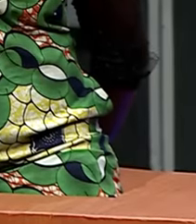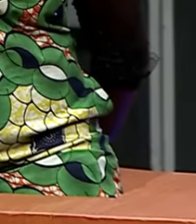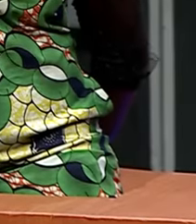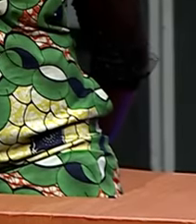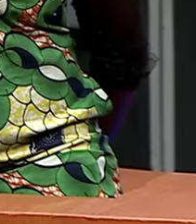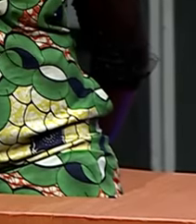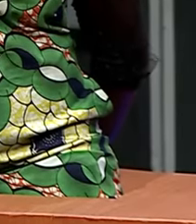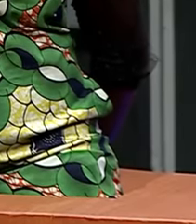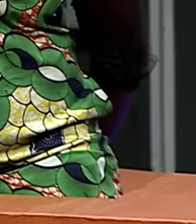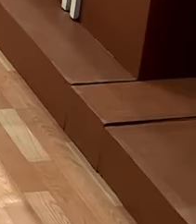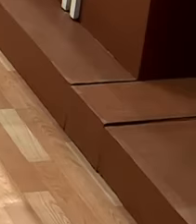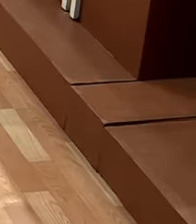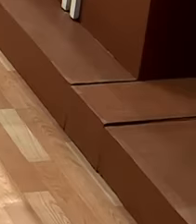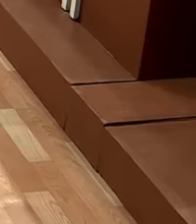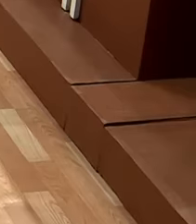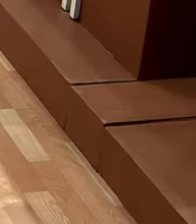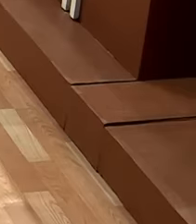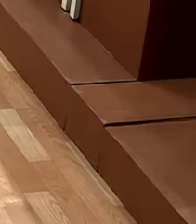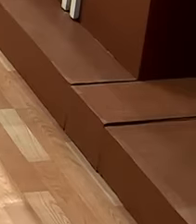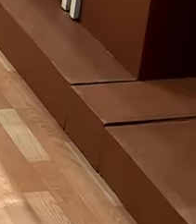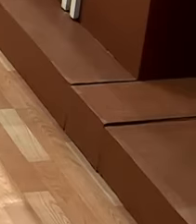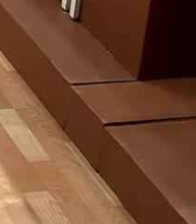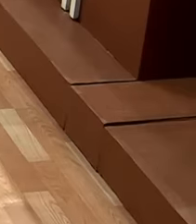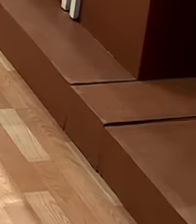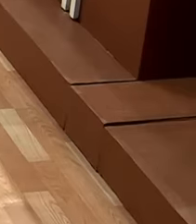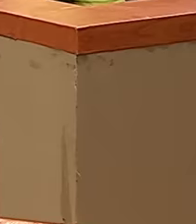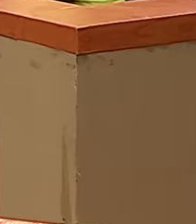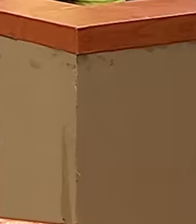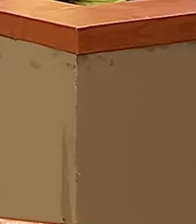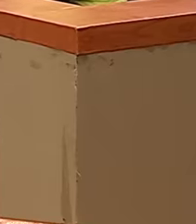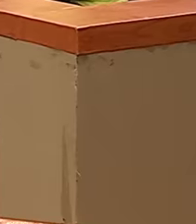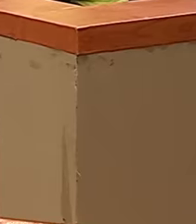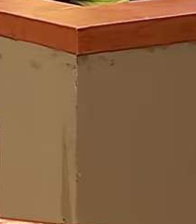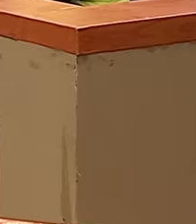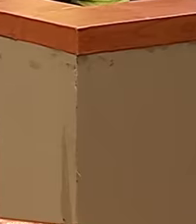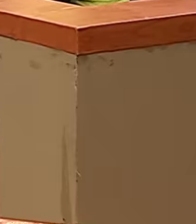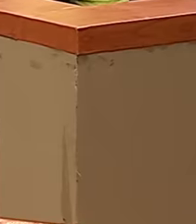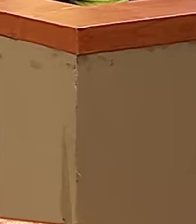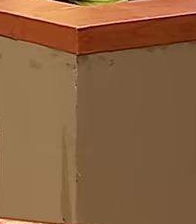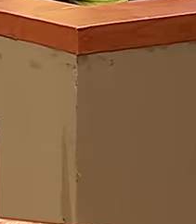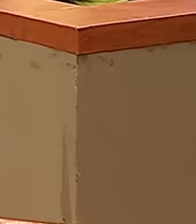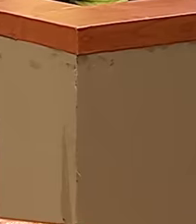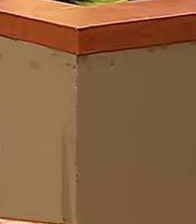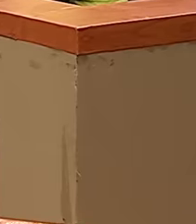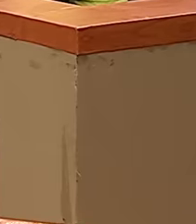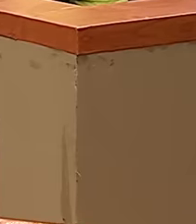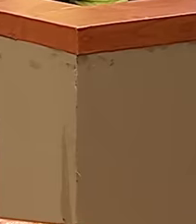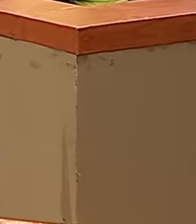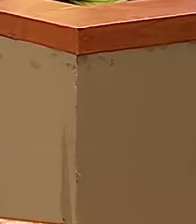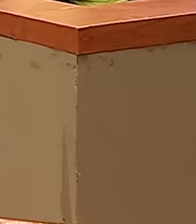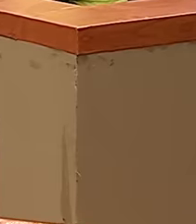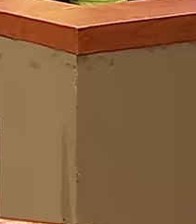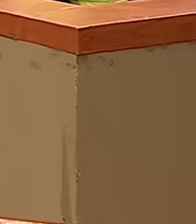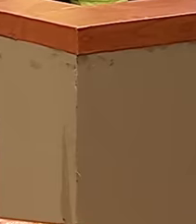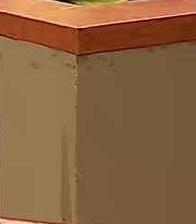cell disease. She claims that since she brought her son to live with her, the husband she is married to now started being violent towards